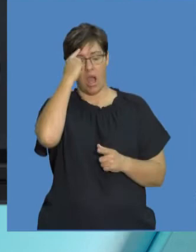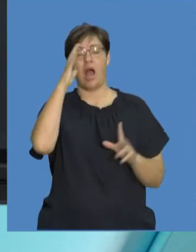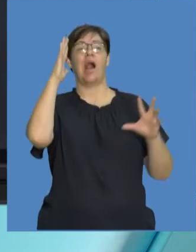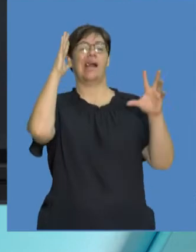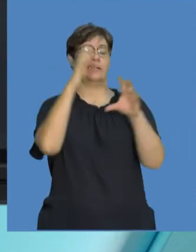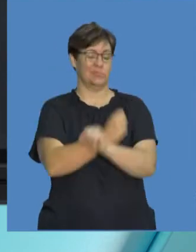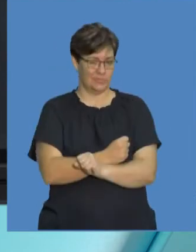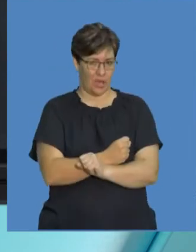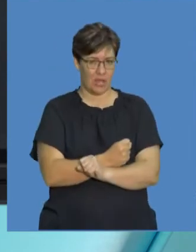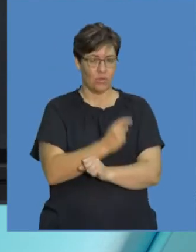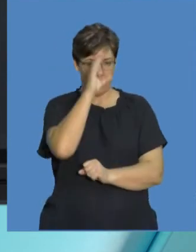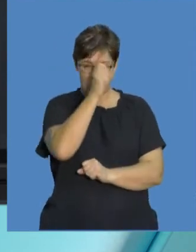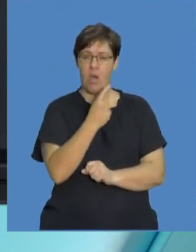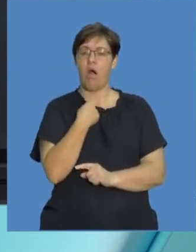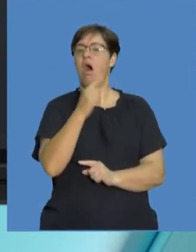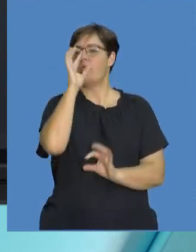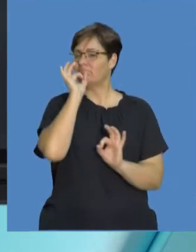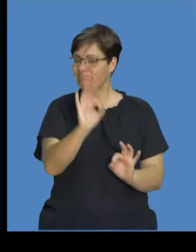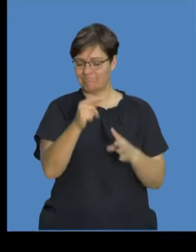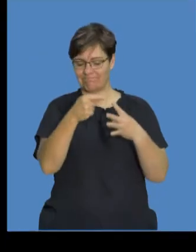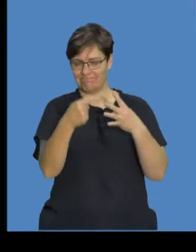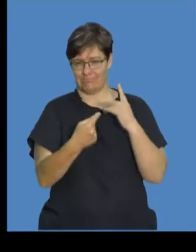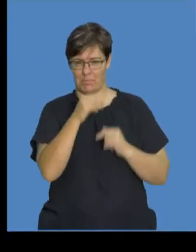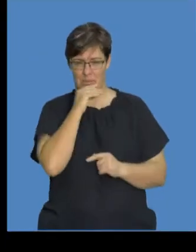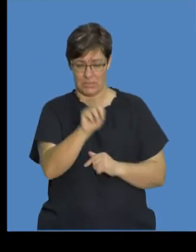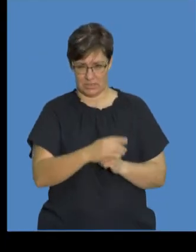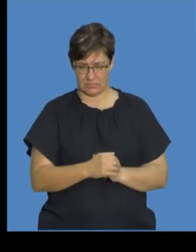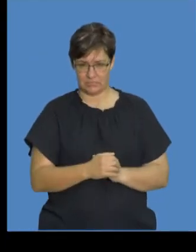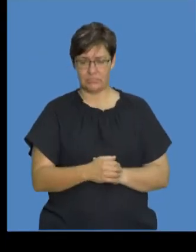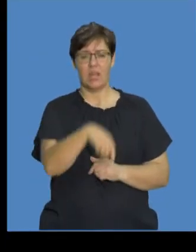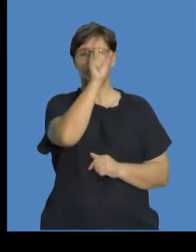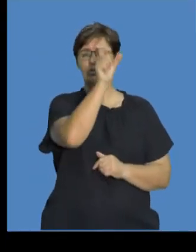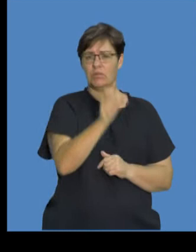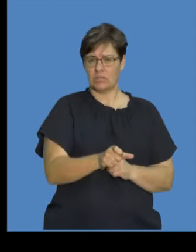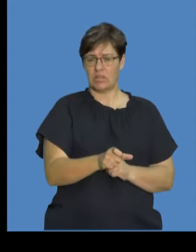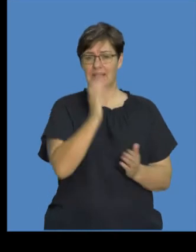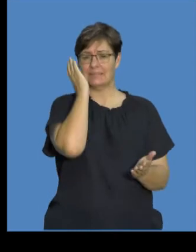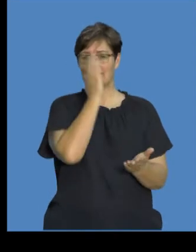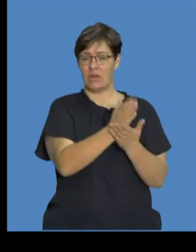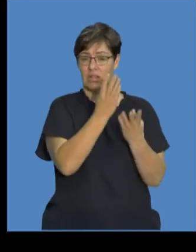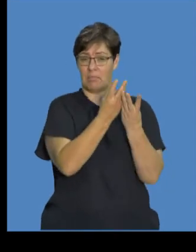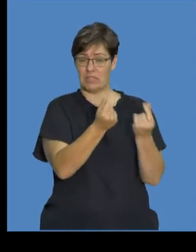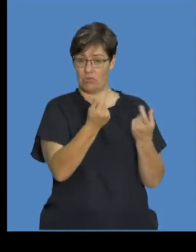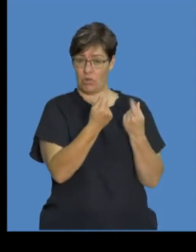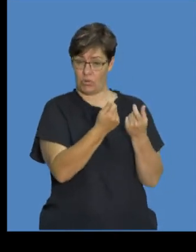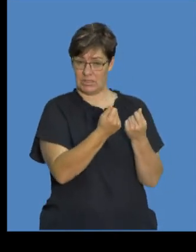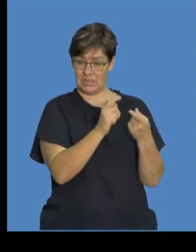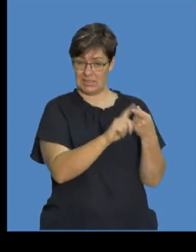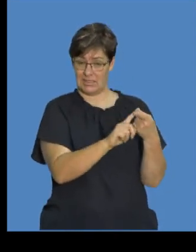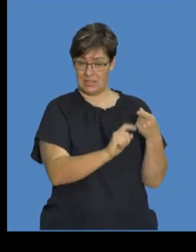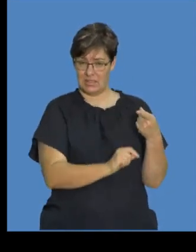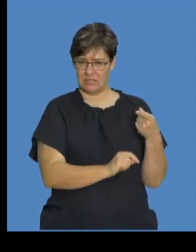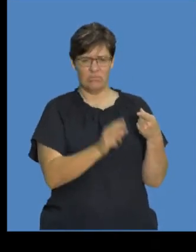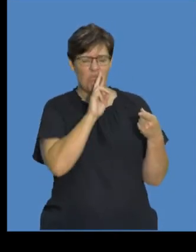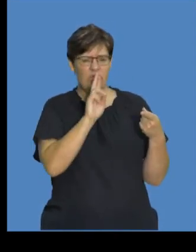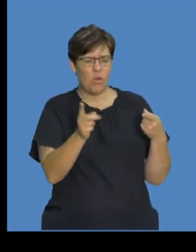we know exactly what we're talking about. Okay, so in terms of our terminology, when we talk about direct material costs, what are